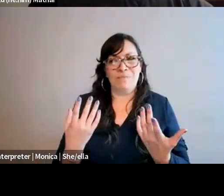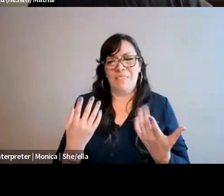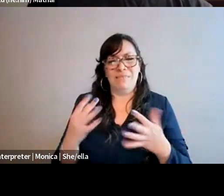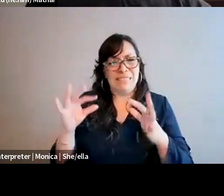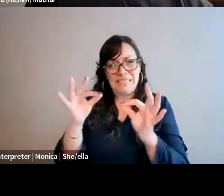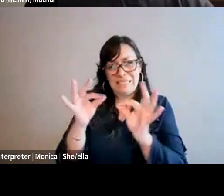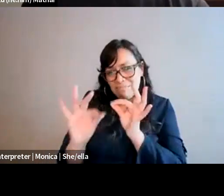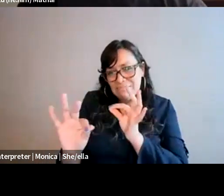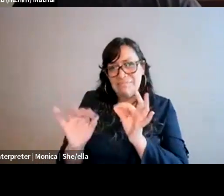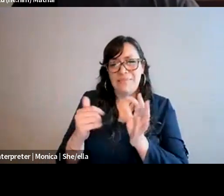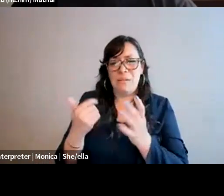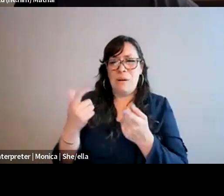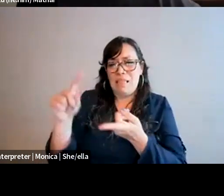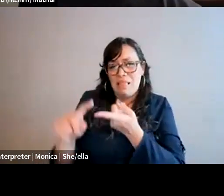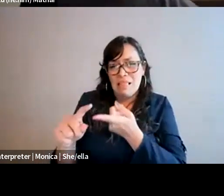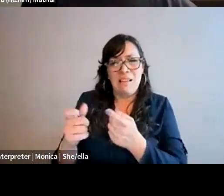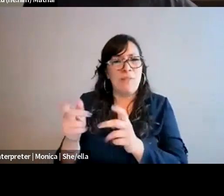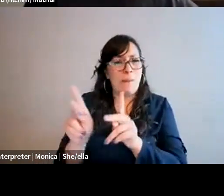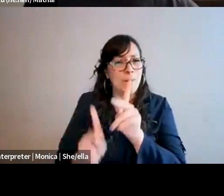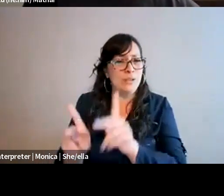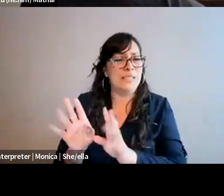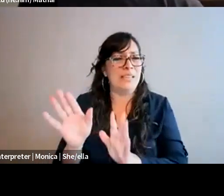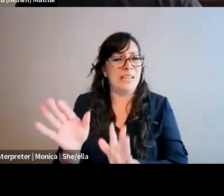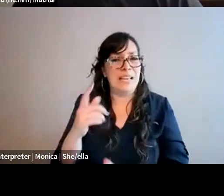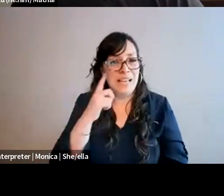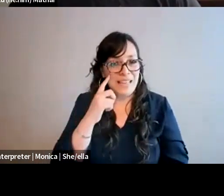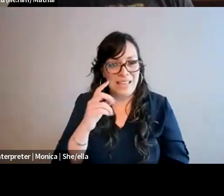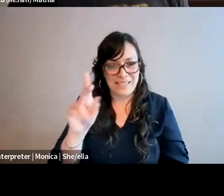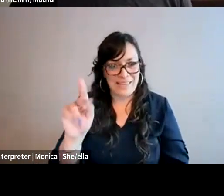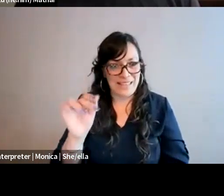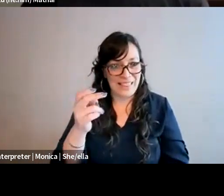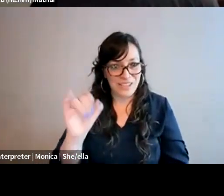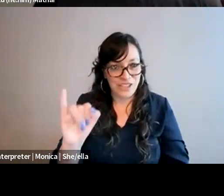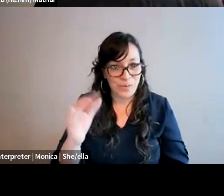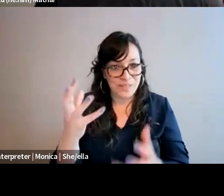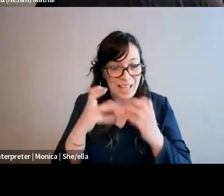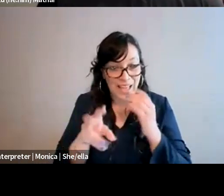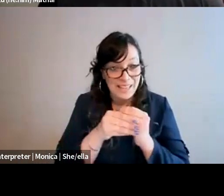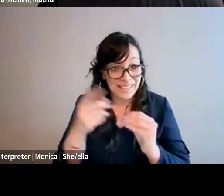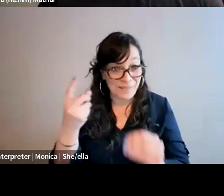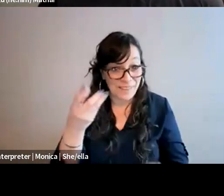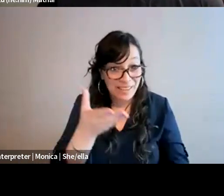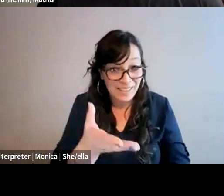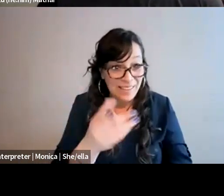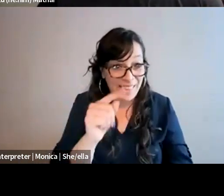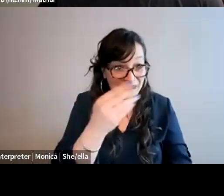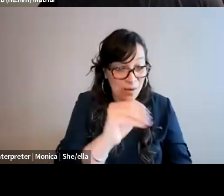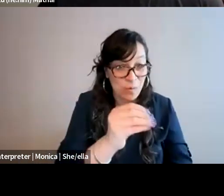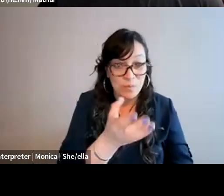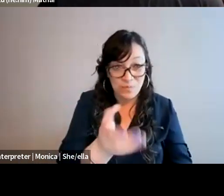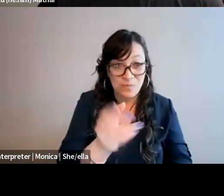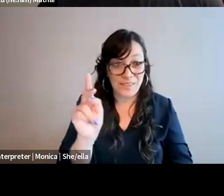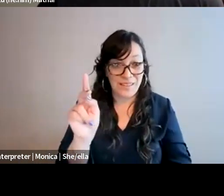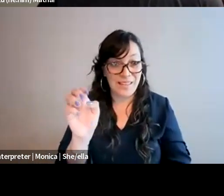reductionistic and violent practices. And I think I see Kalechi has some remarks and Theo too. So we'll start